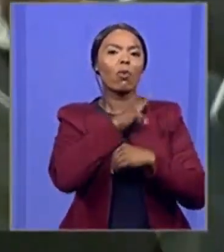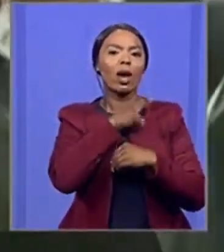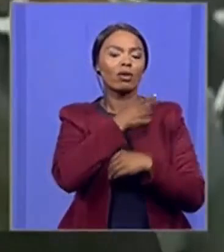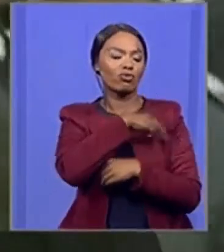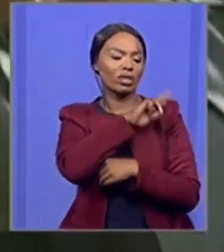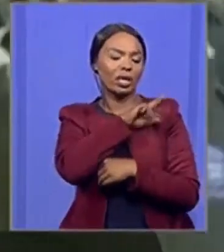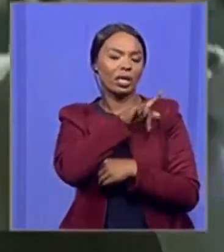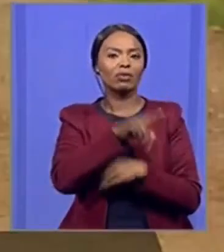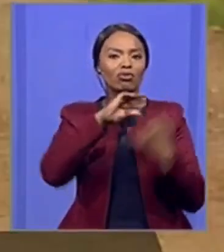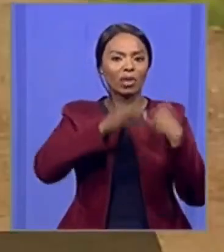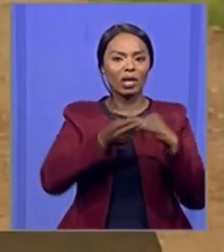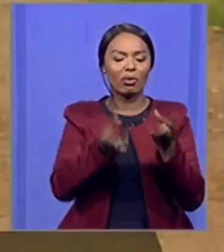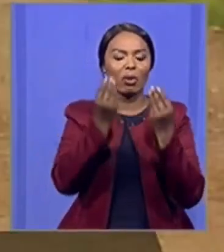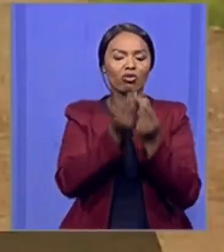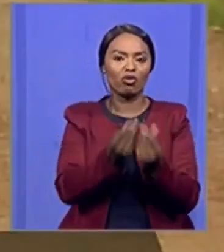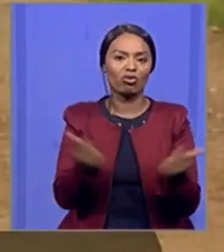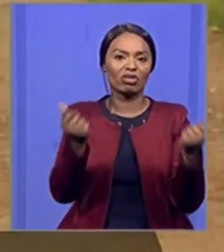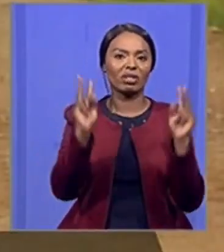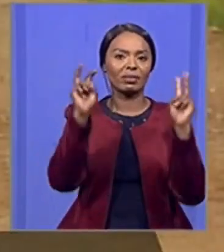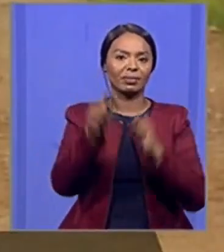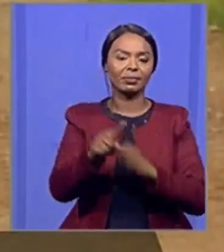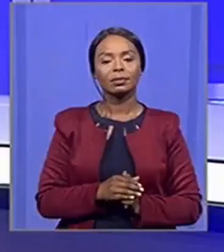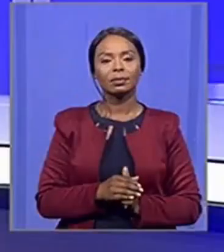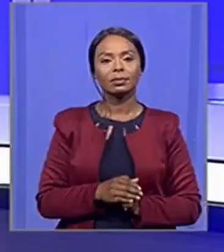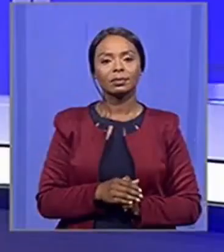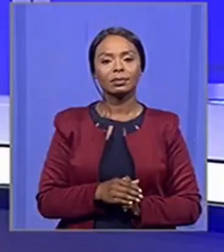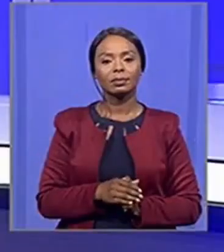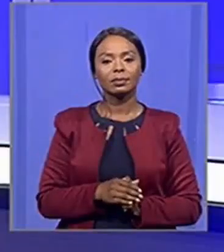tharabololo. Molemane motho SABC News, Pretoria.